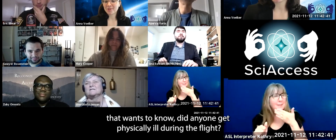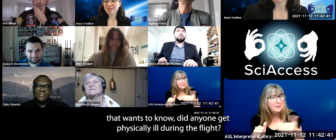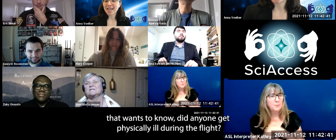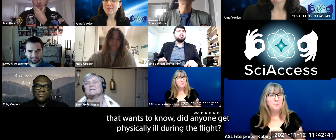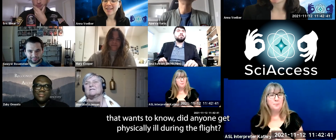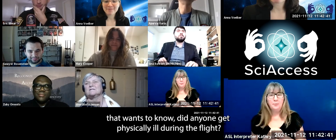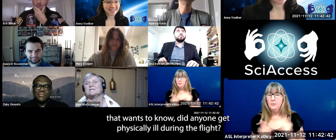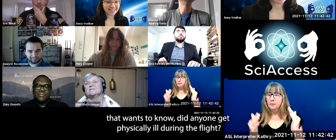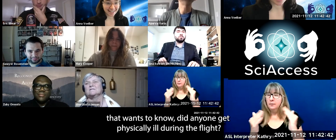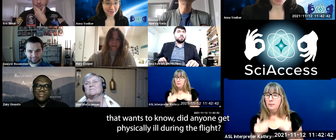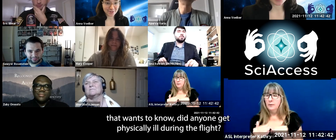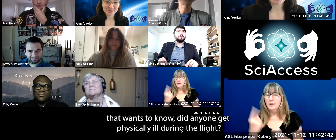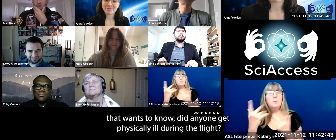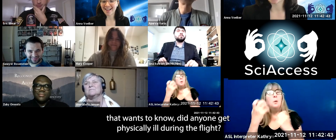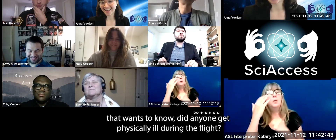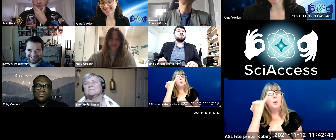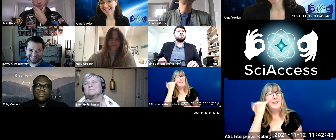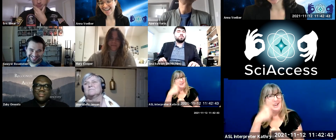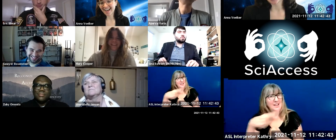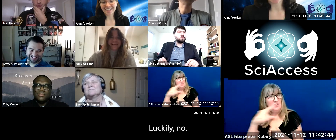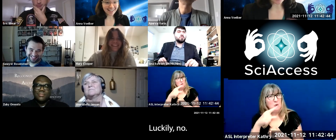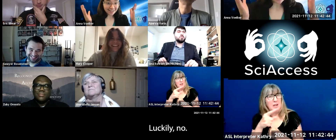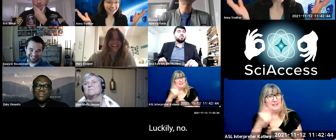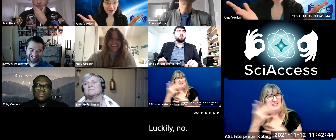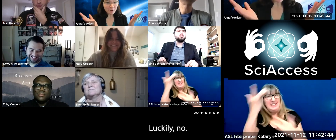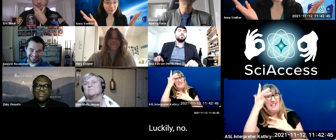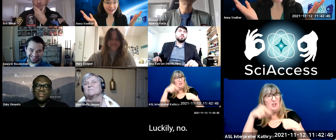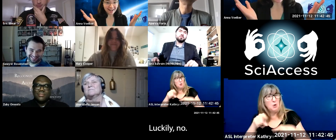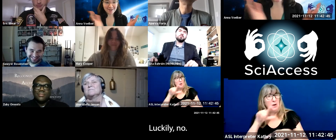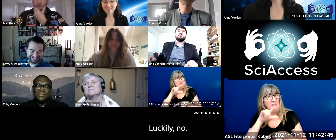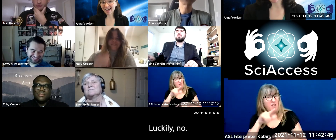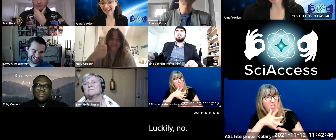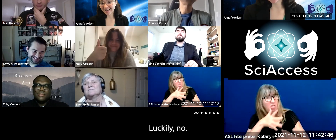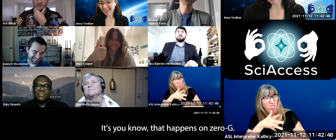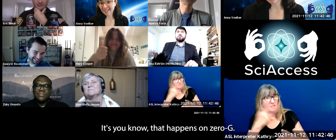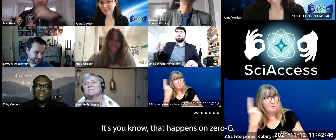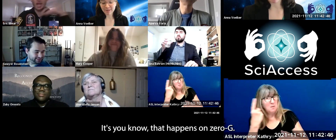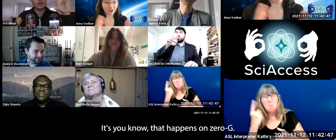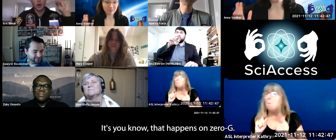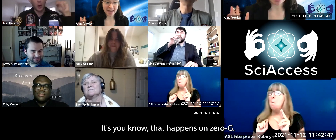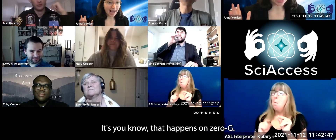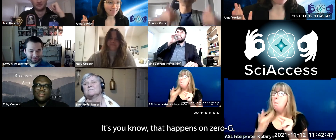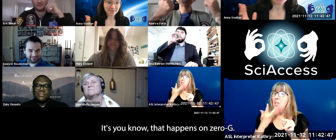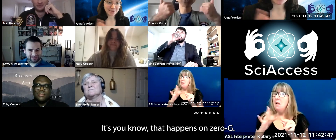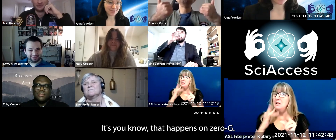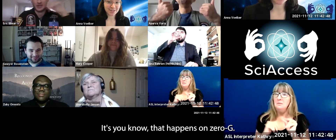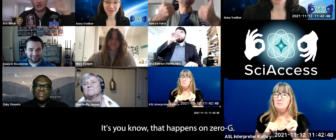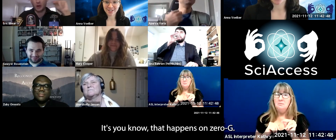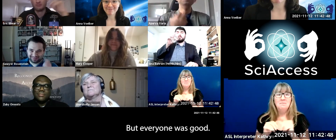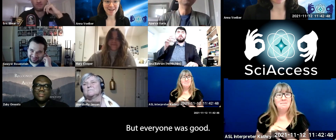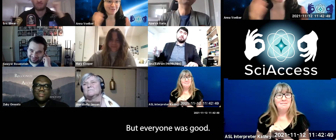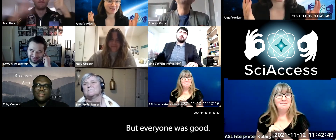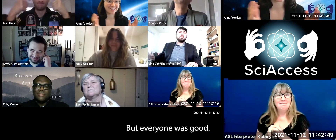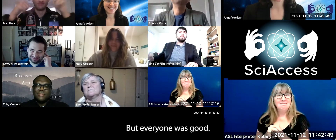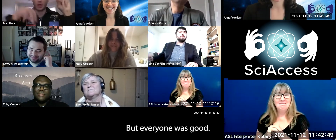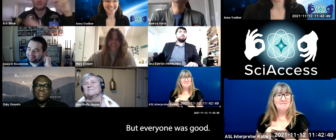wants to know, did anyone get physically ill during the flight? Luckily, no. It's, that happens on